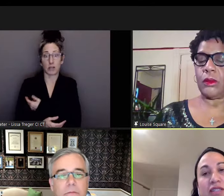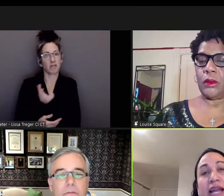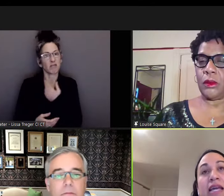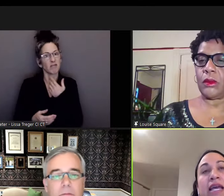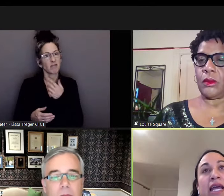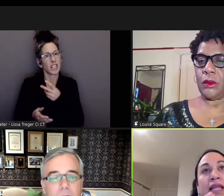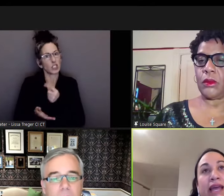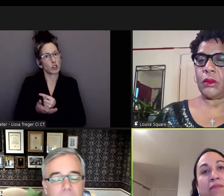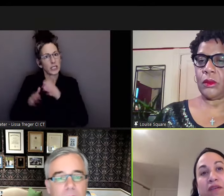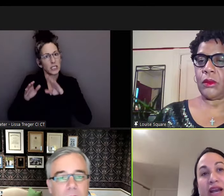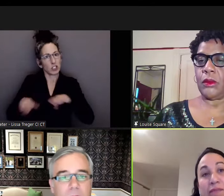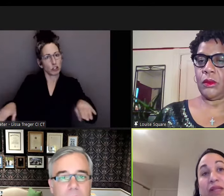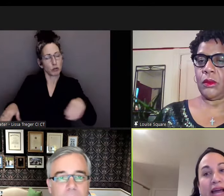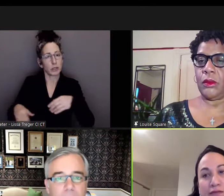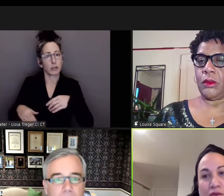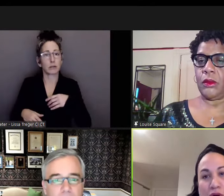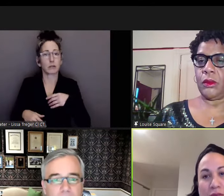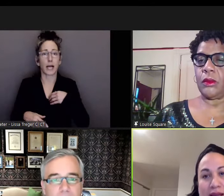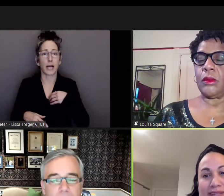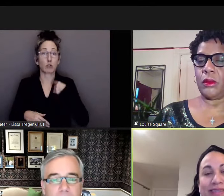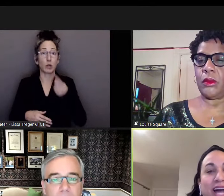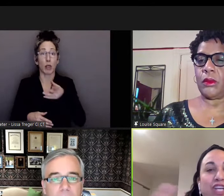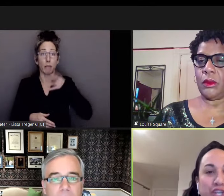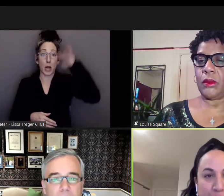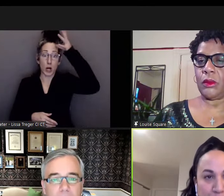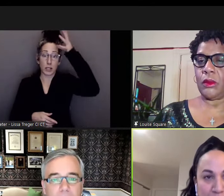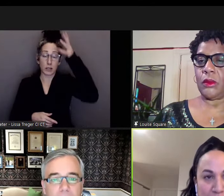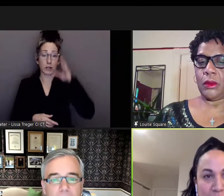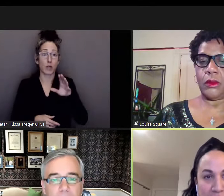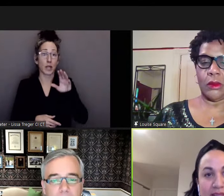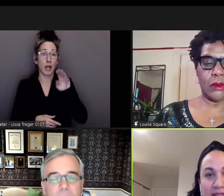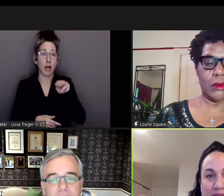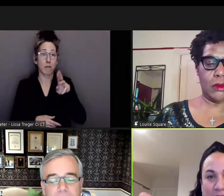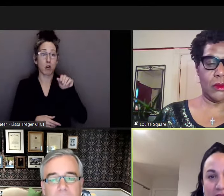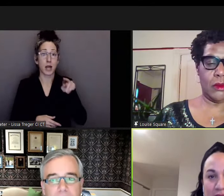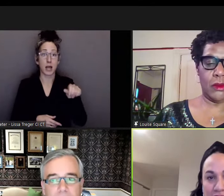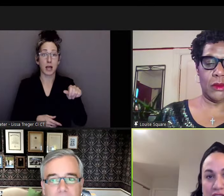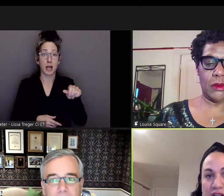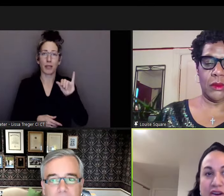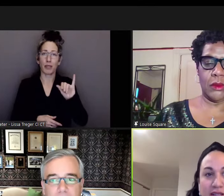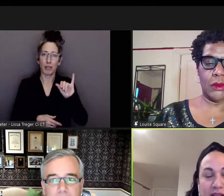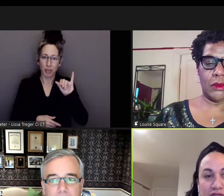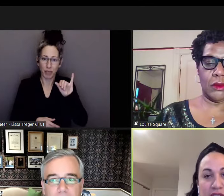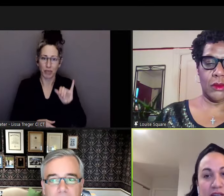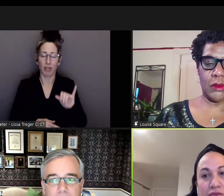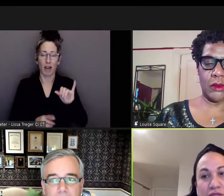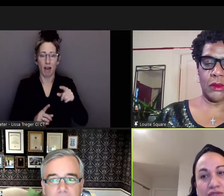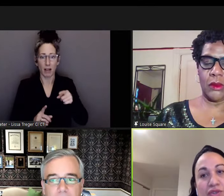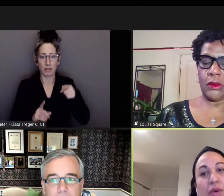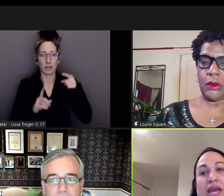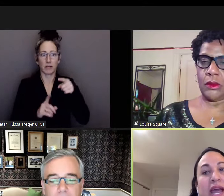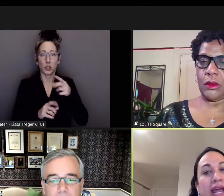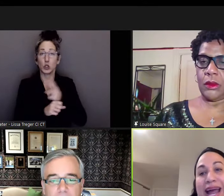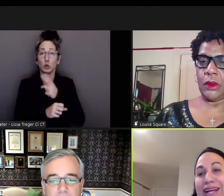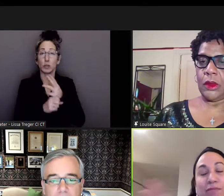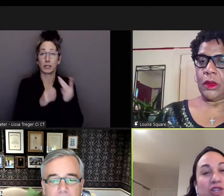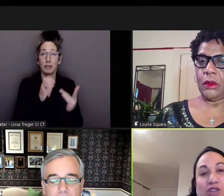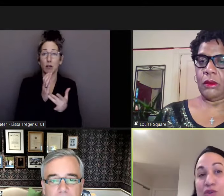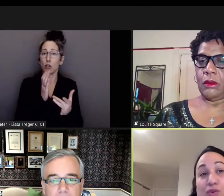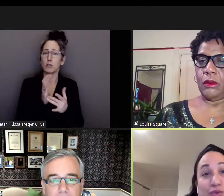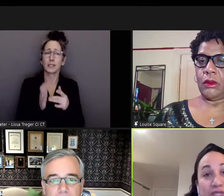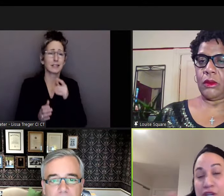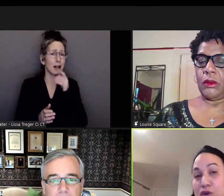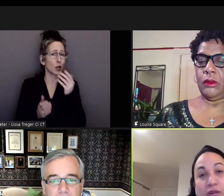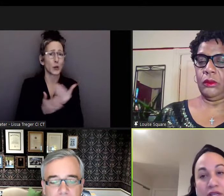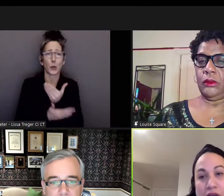pediatric patients, is that the mRNA platform is not new, right? And this is something that Dr. Heyer has already alluded to. It has